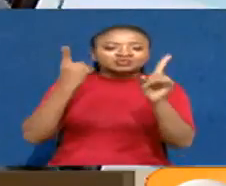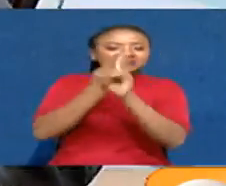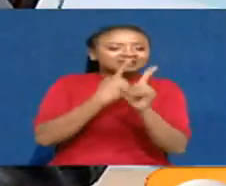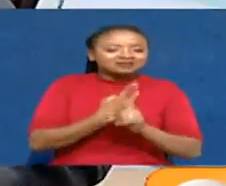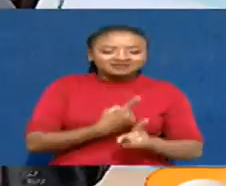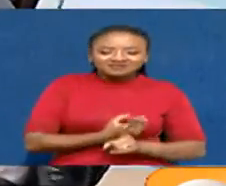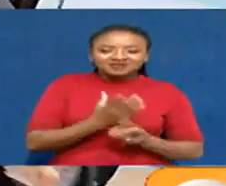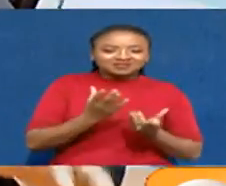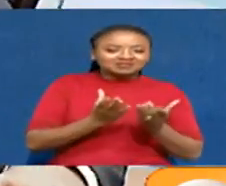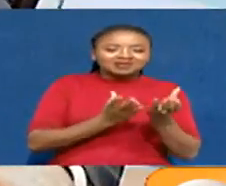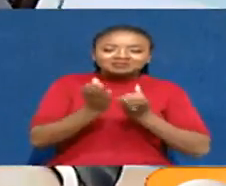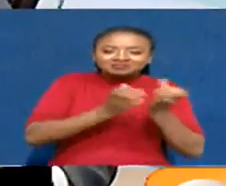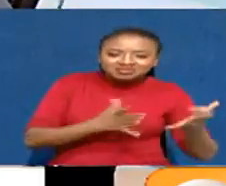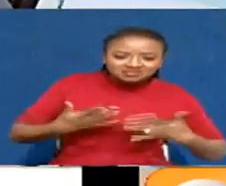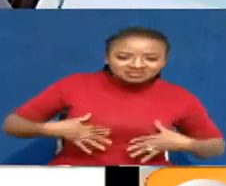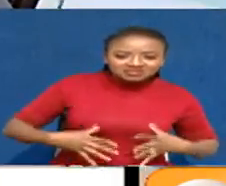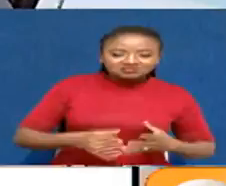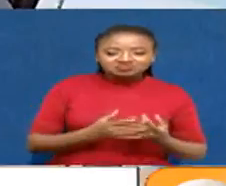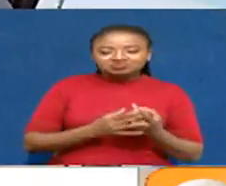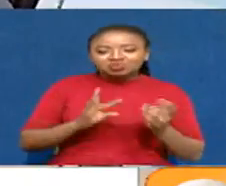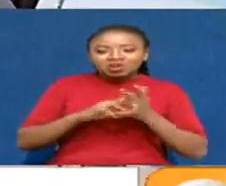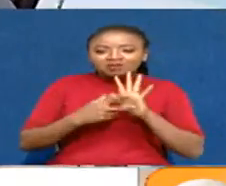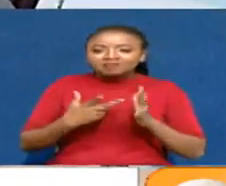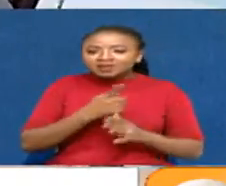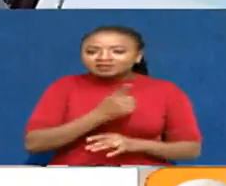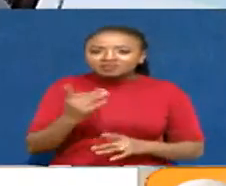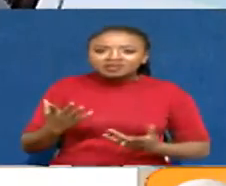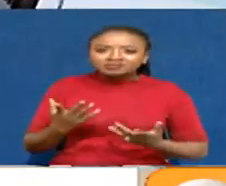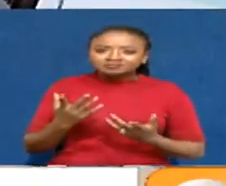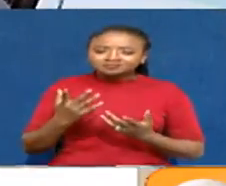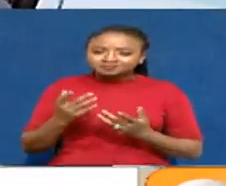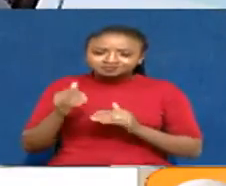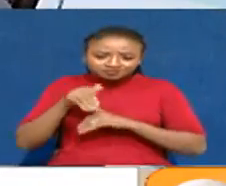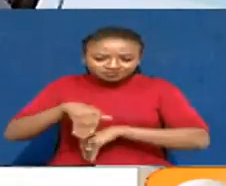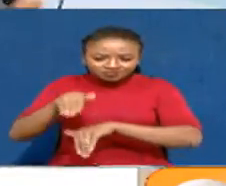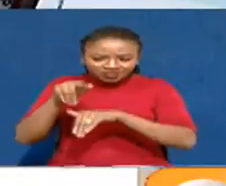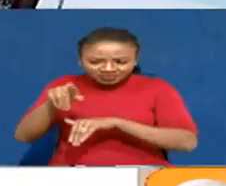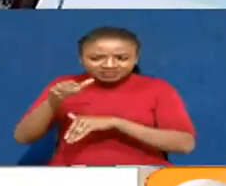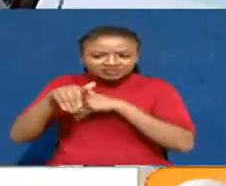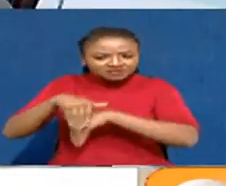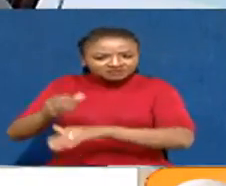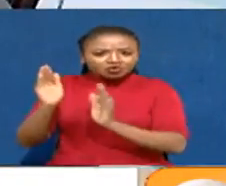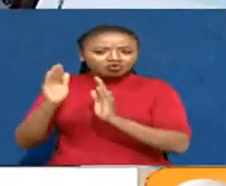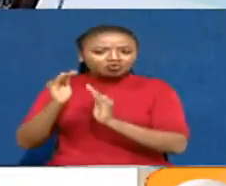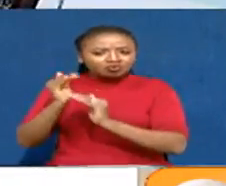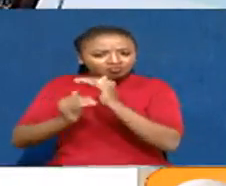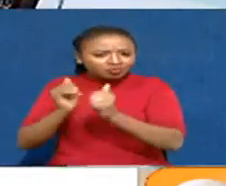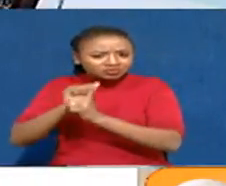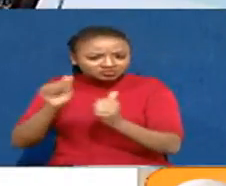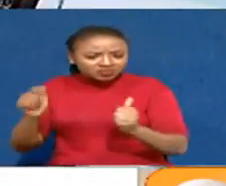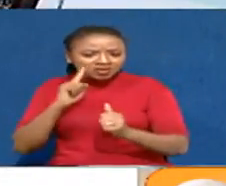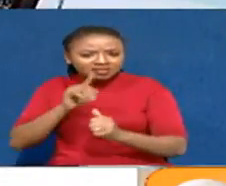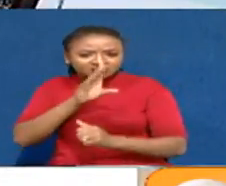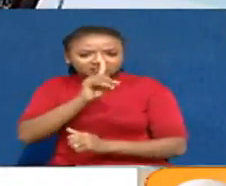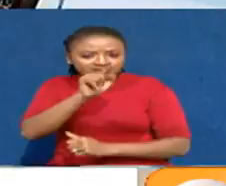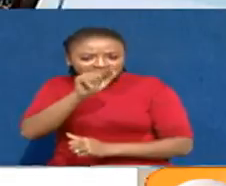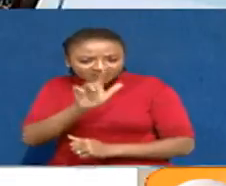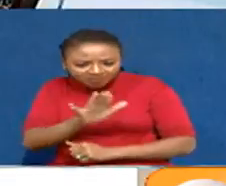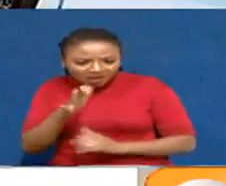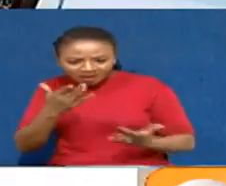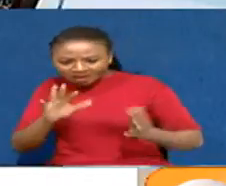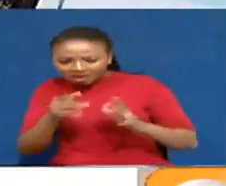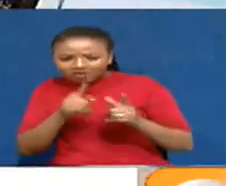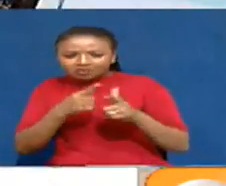MSMEs. They go through the same sort of appraisal process. They take your data, they then appraise it digitally, they